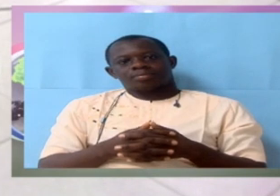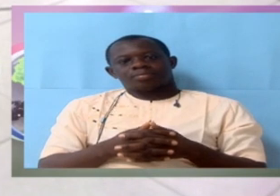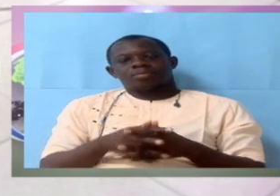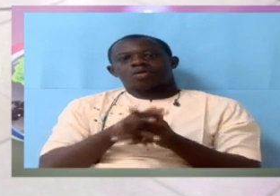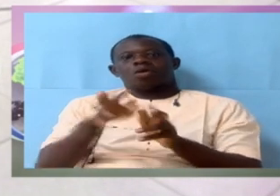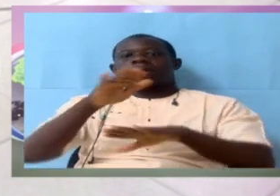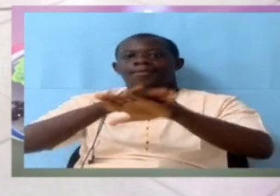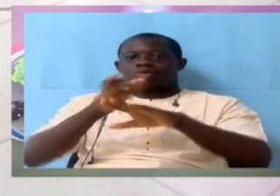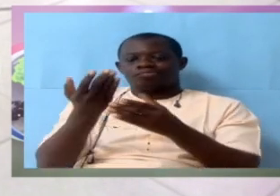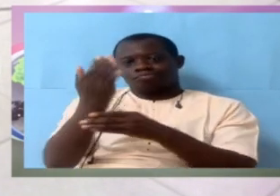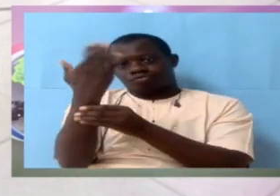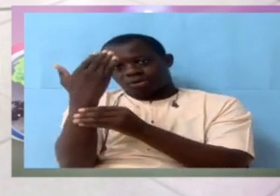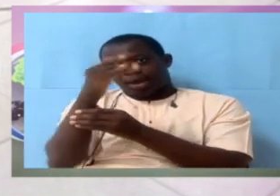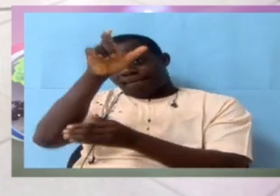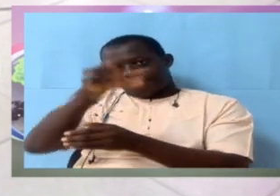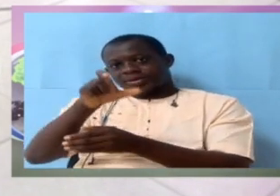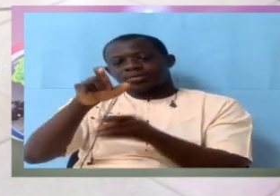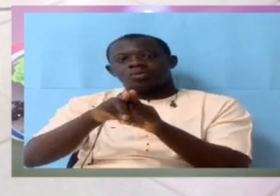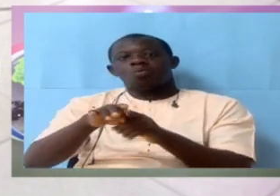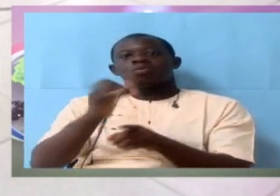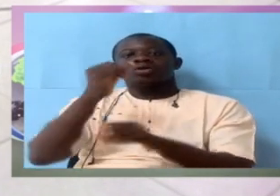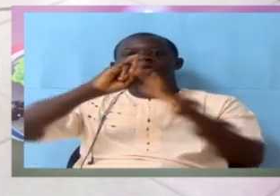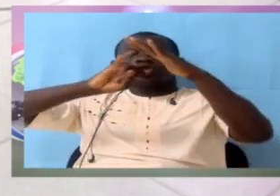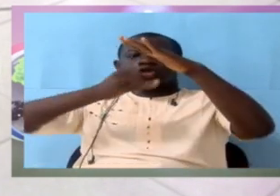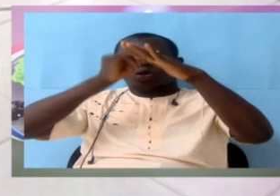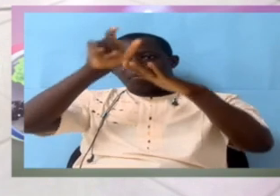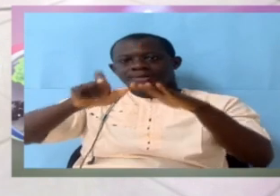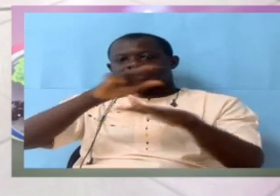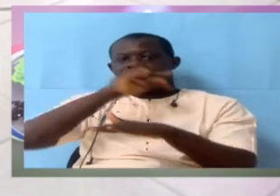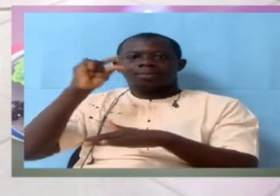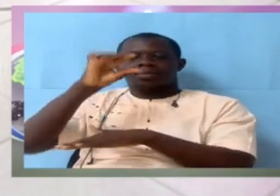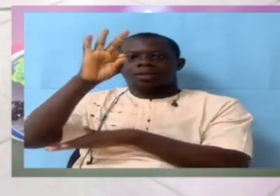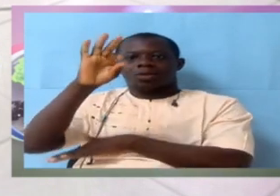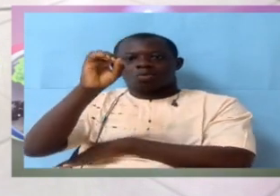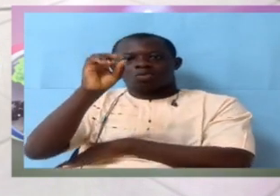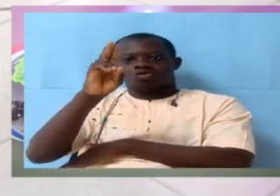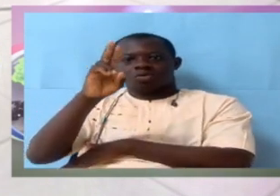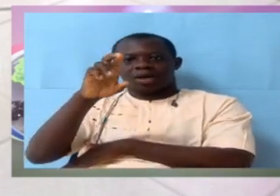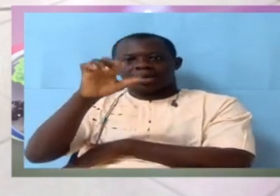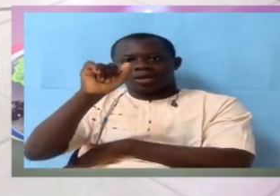Among the doctors, the junior one among them, we called him Trrc.